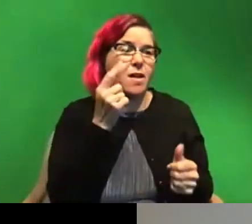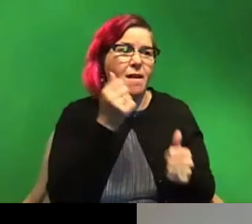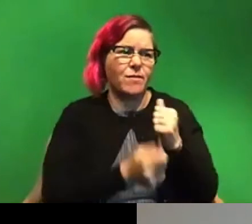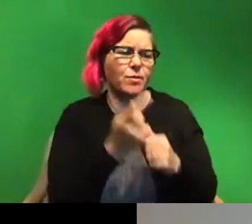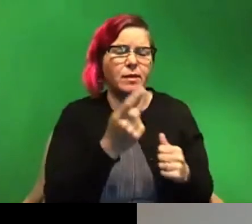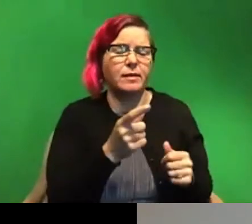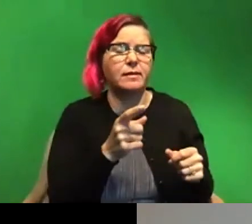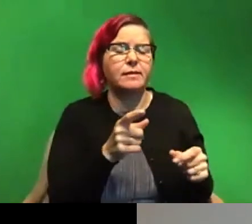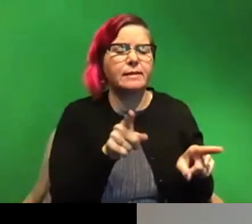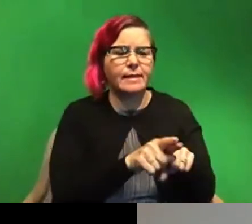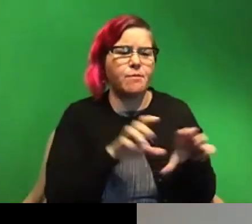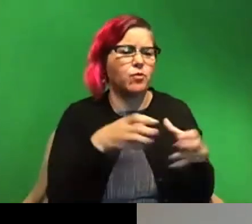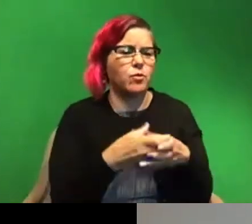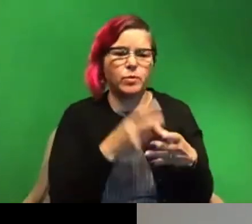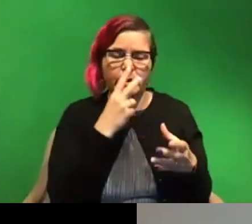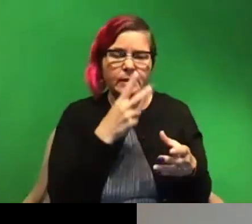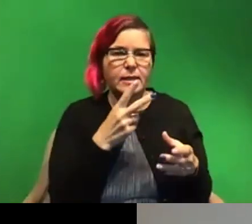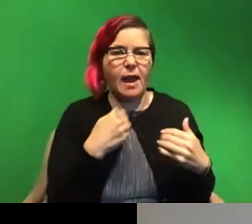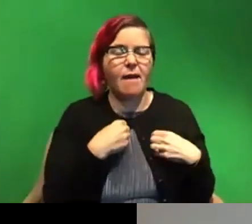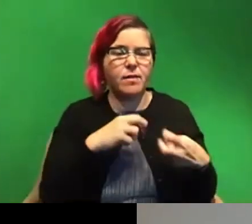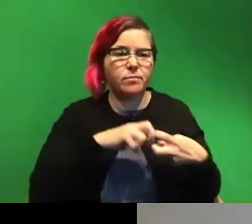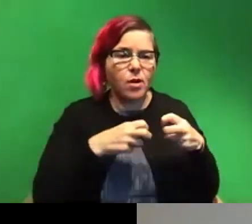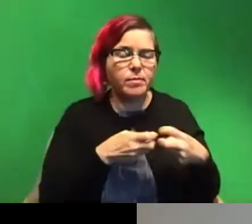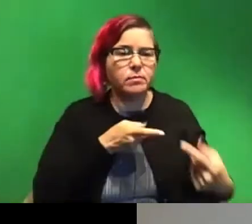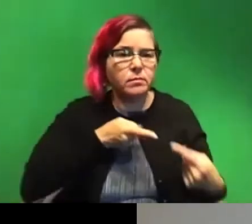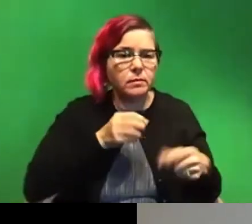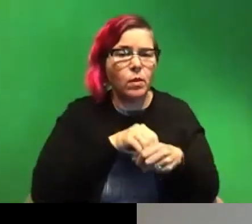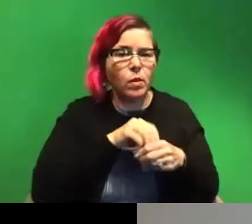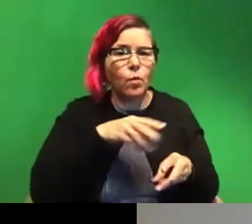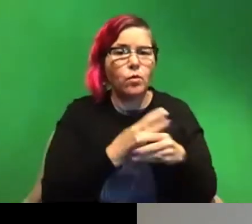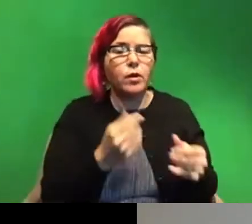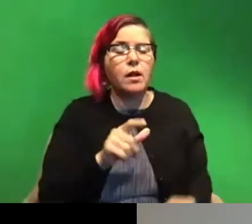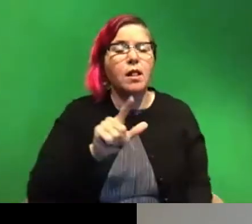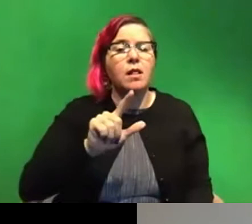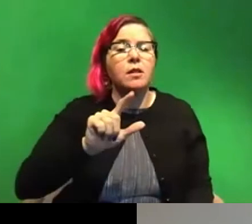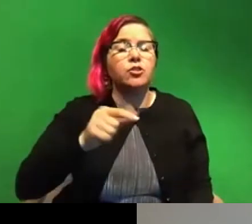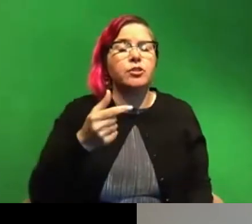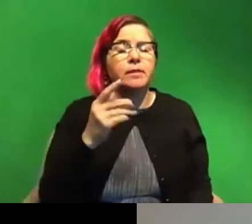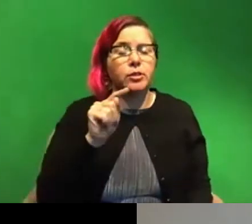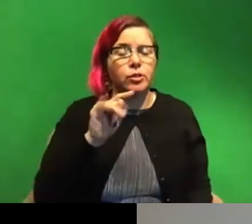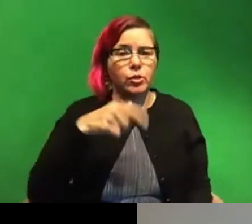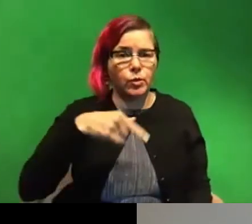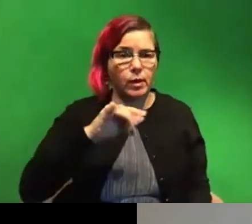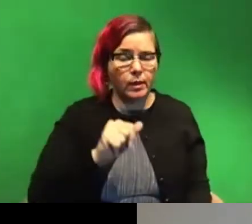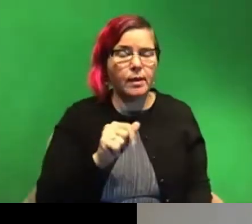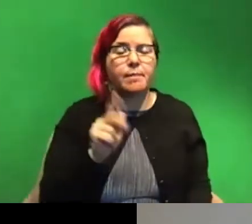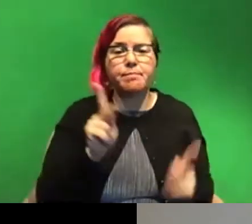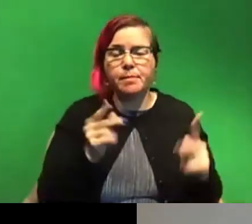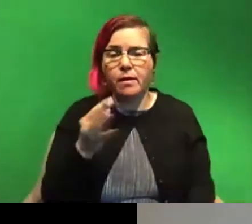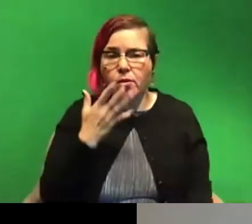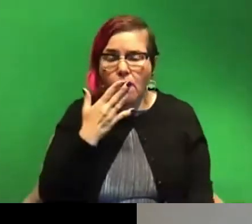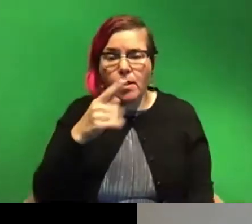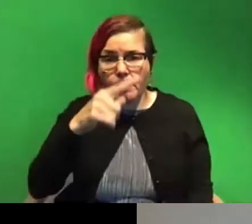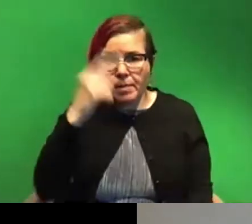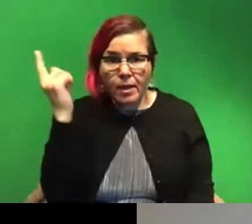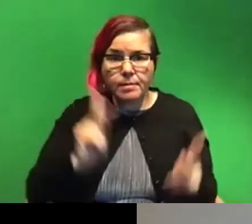the same groups that we see that are having difficulty in the world right now, we have LGBTQIA, we have our persons of color, we have Black people.